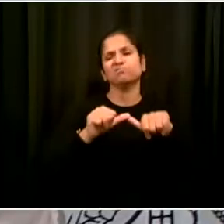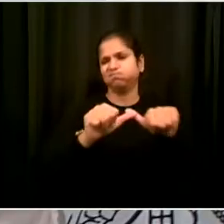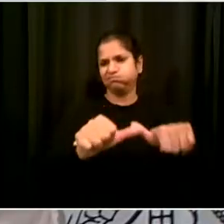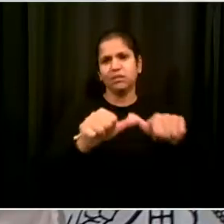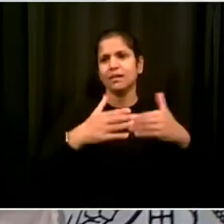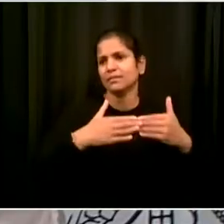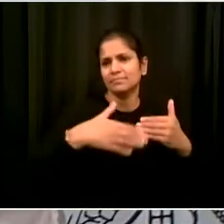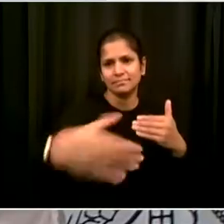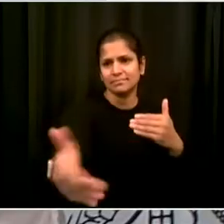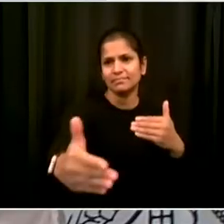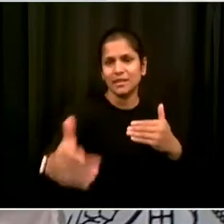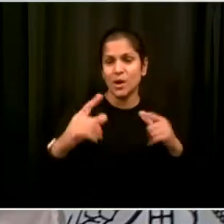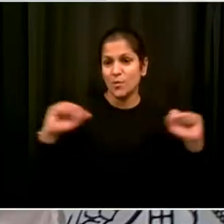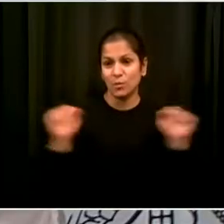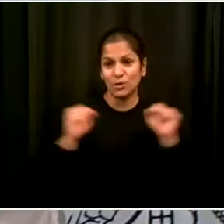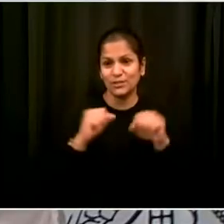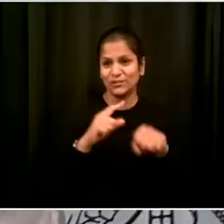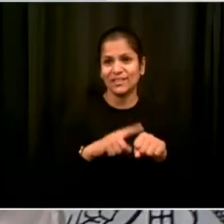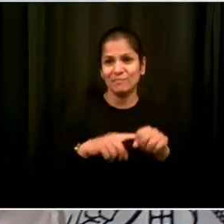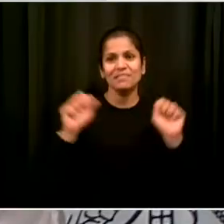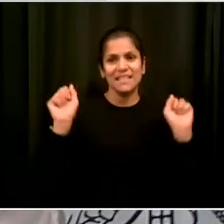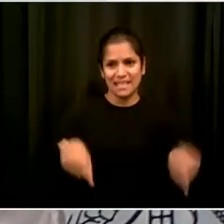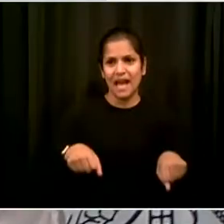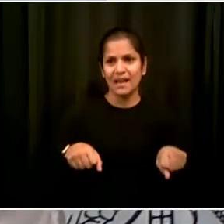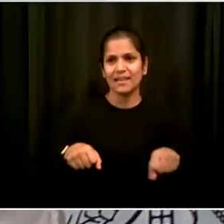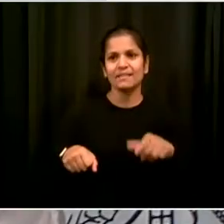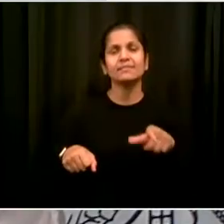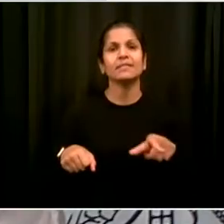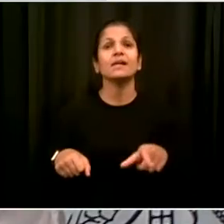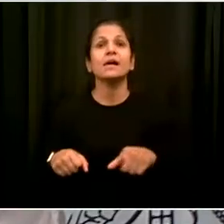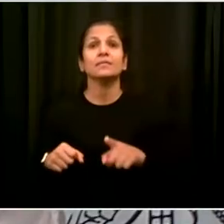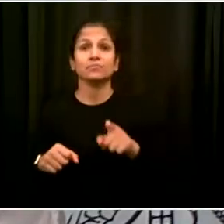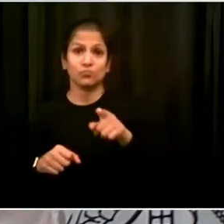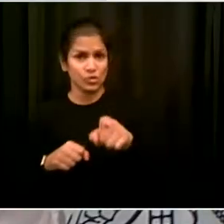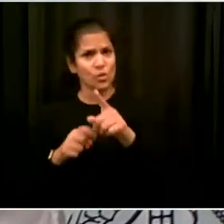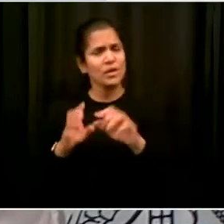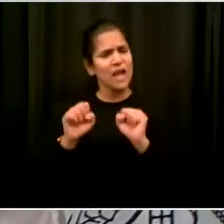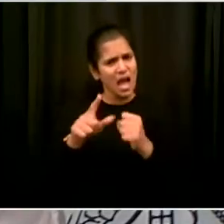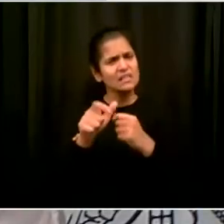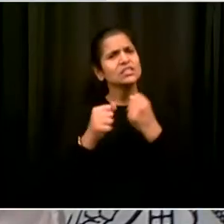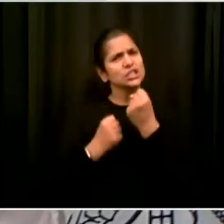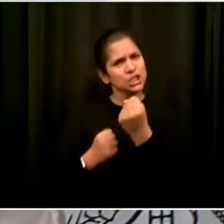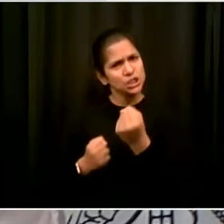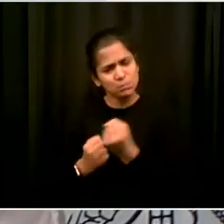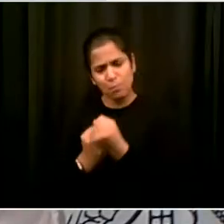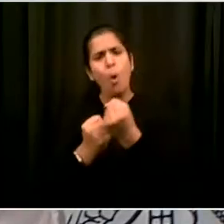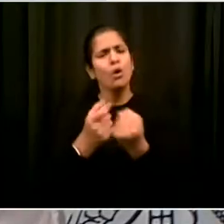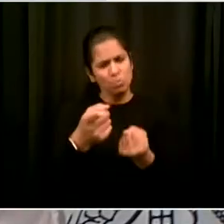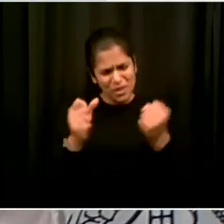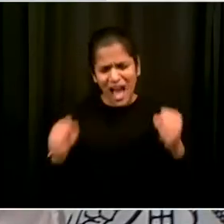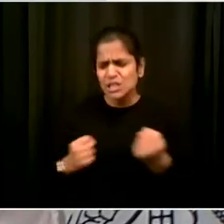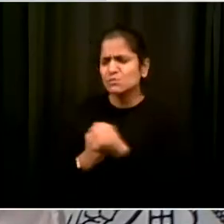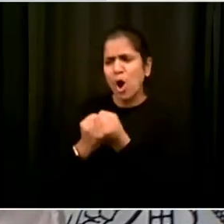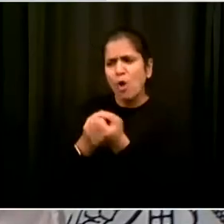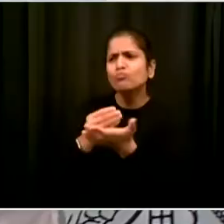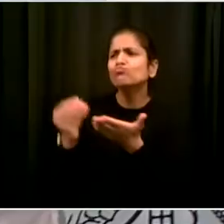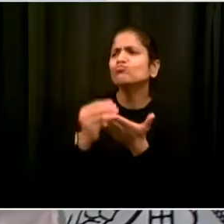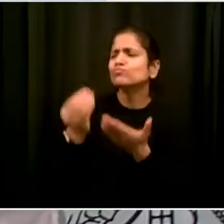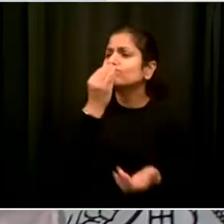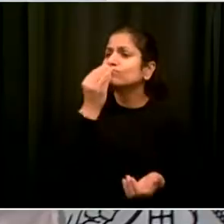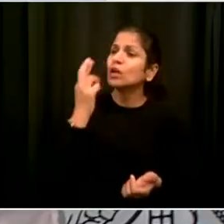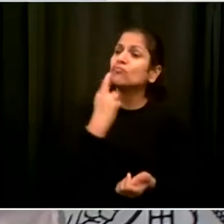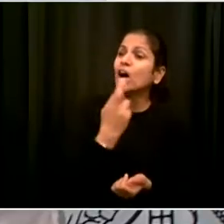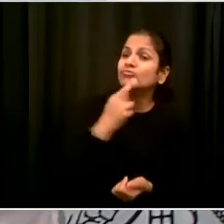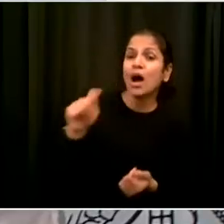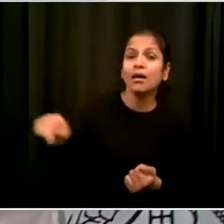So I feel for them, but I also I know in my heart we have got to stop the spread of this virus